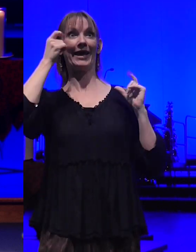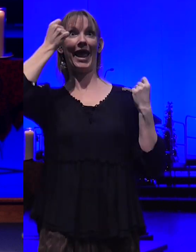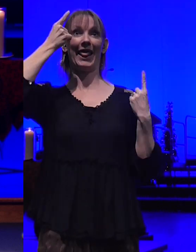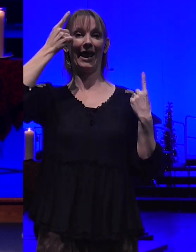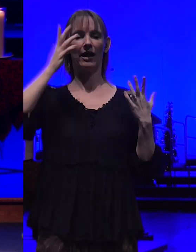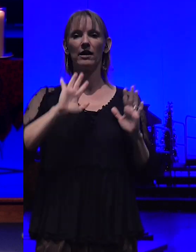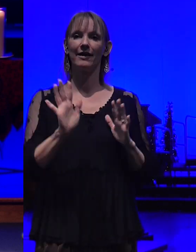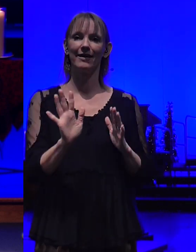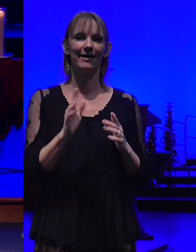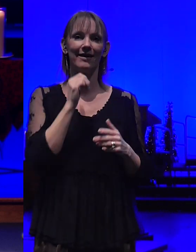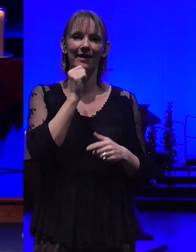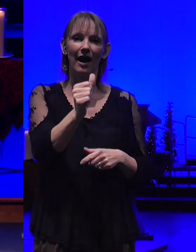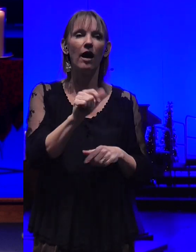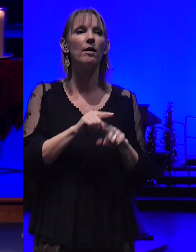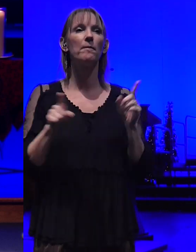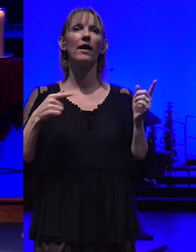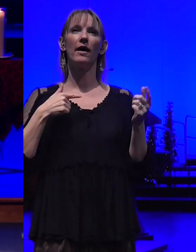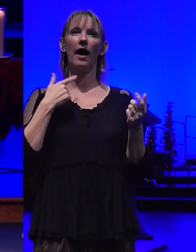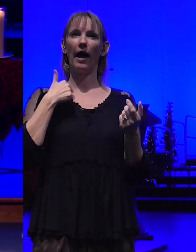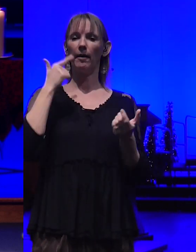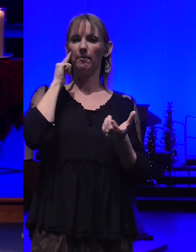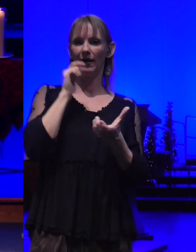But I believe more and more